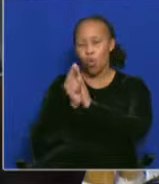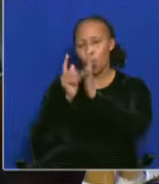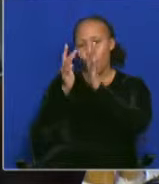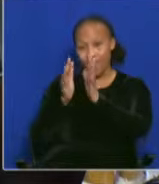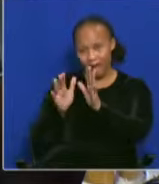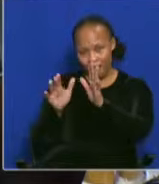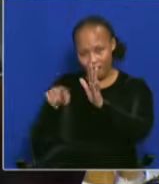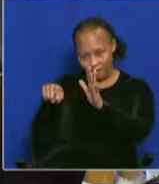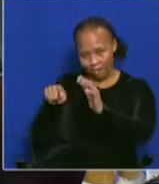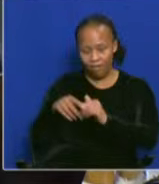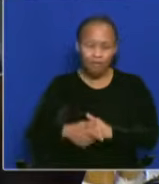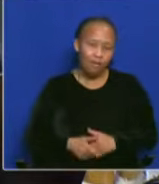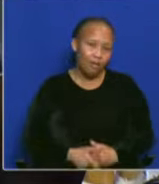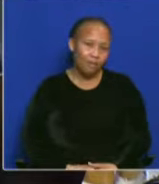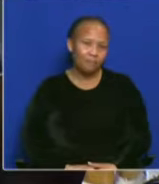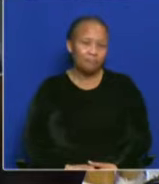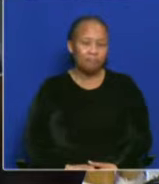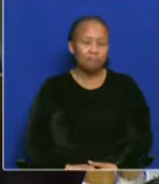And so on,